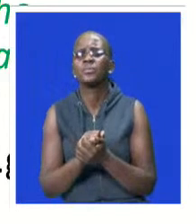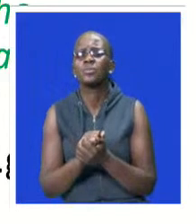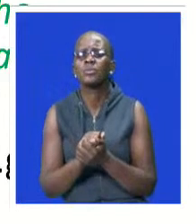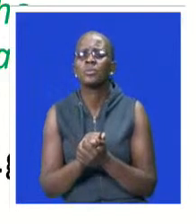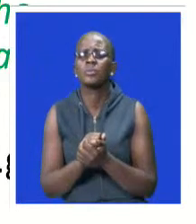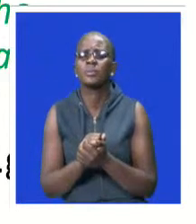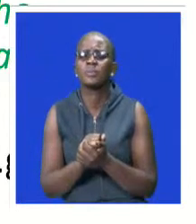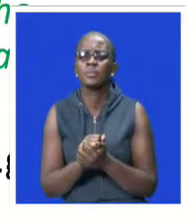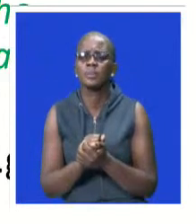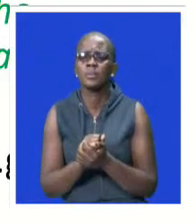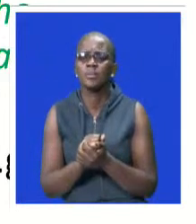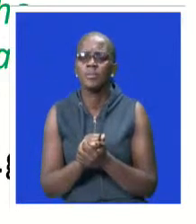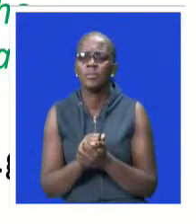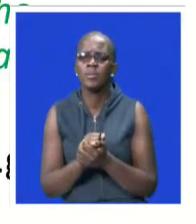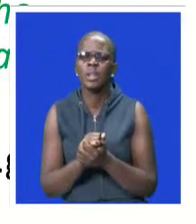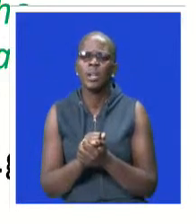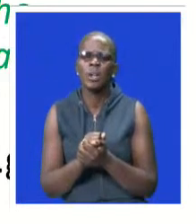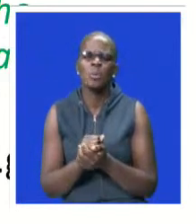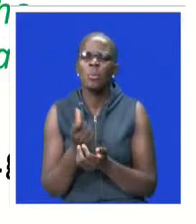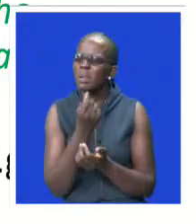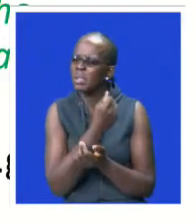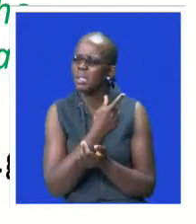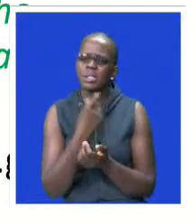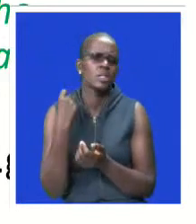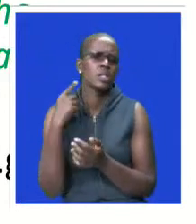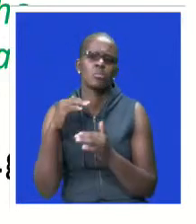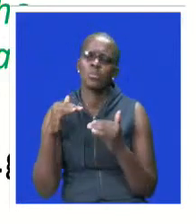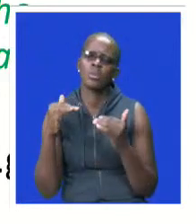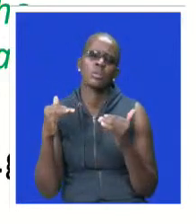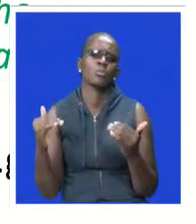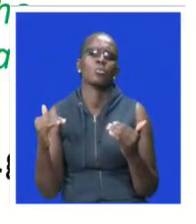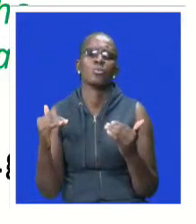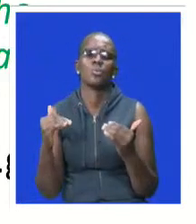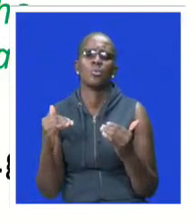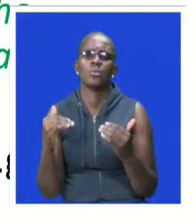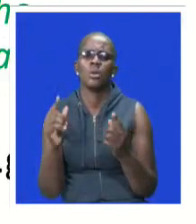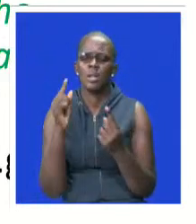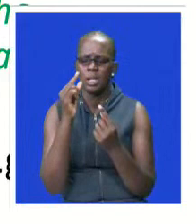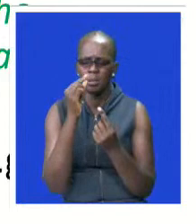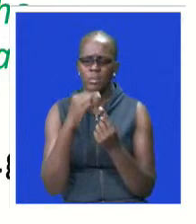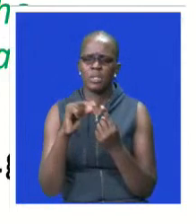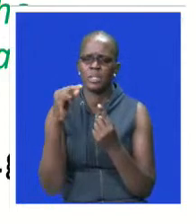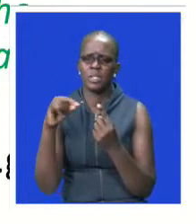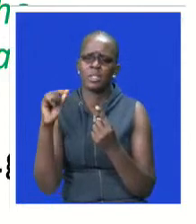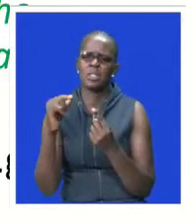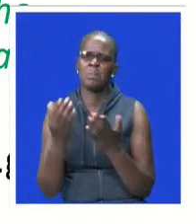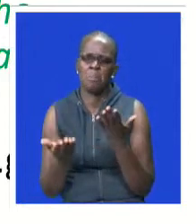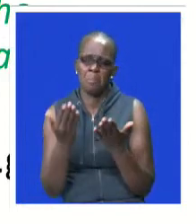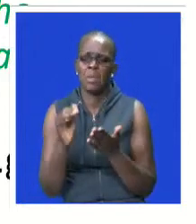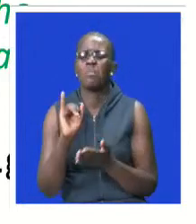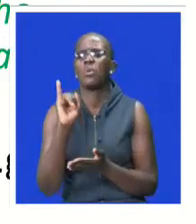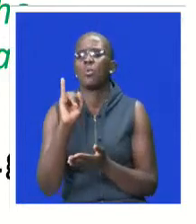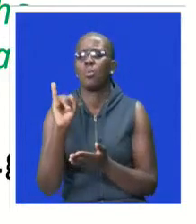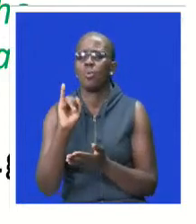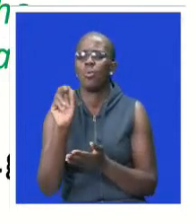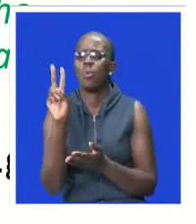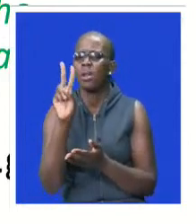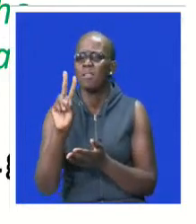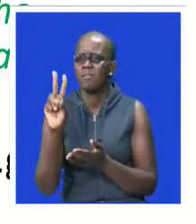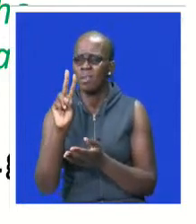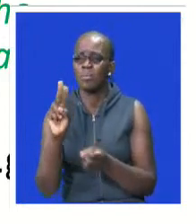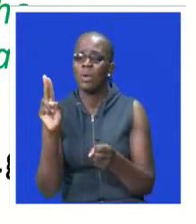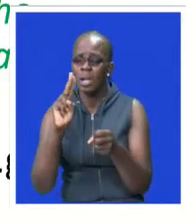short sentences. That will be your simple sentences that are going to have maybe one verb and also one subject.